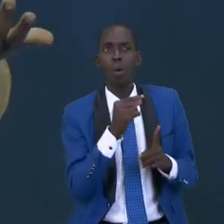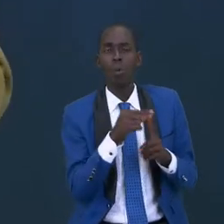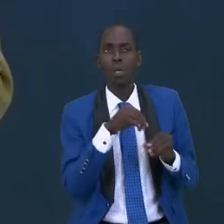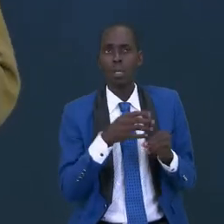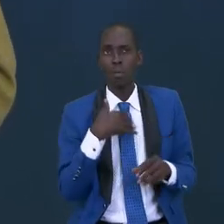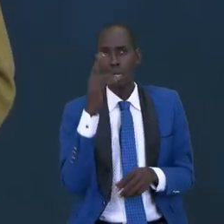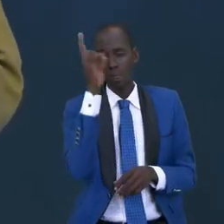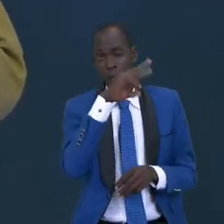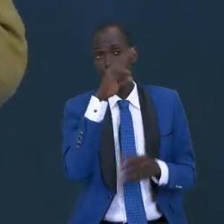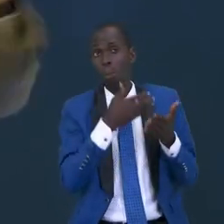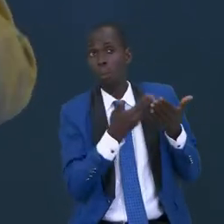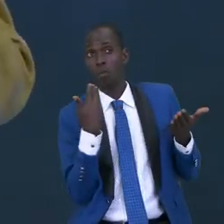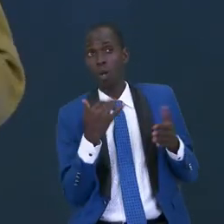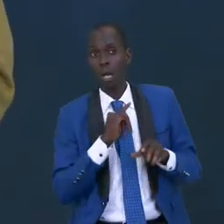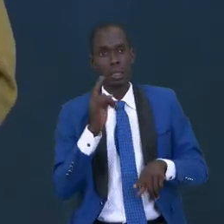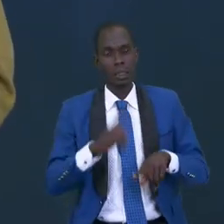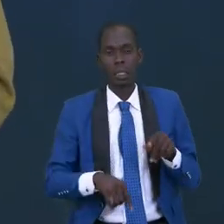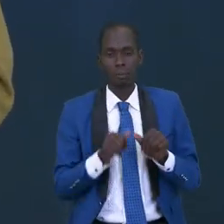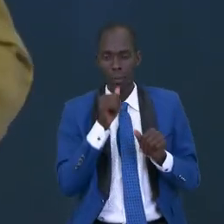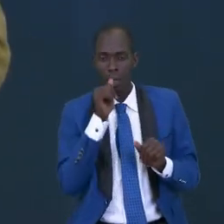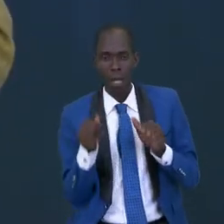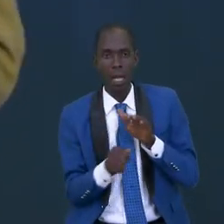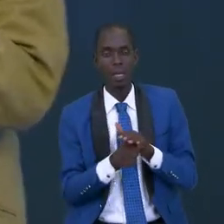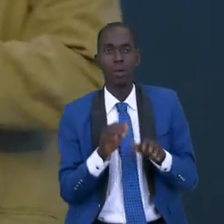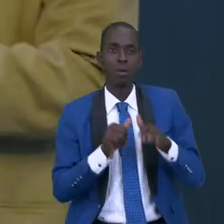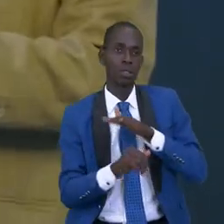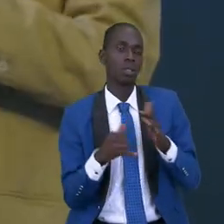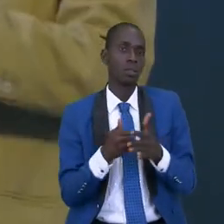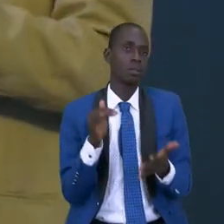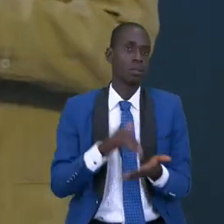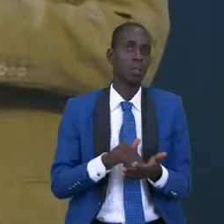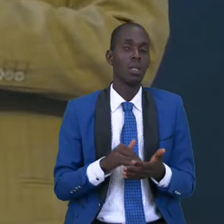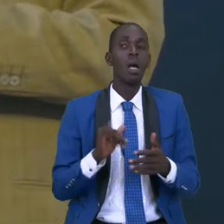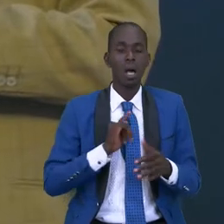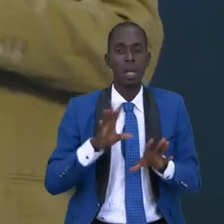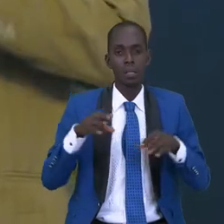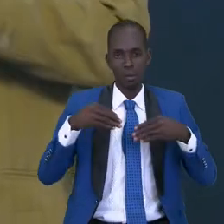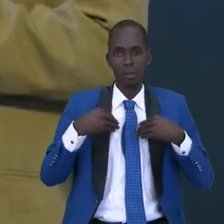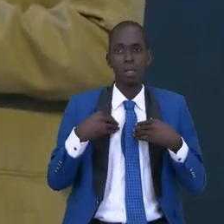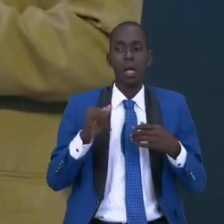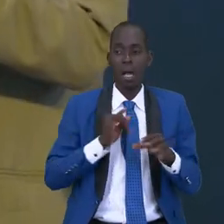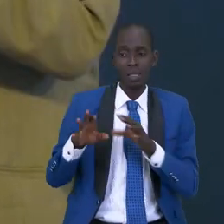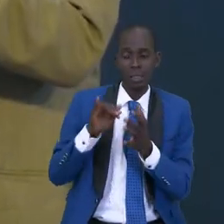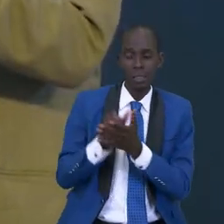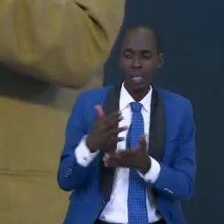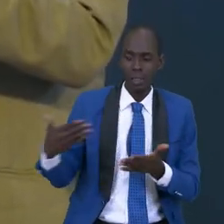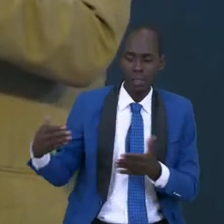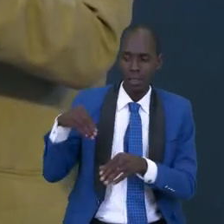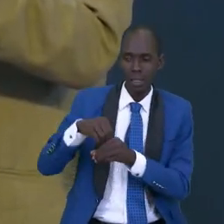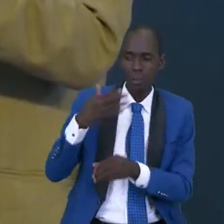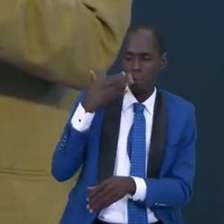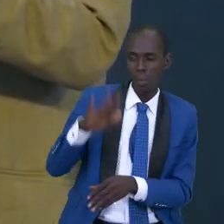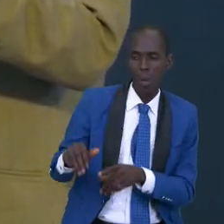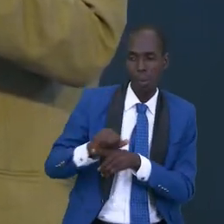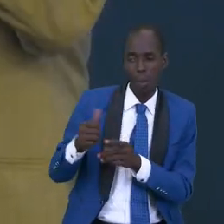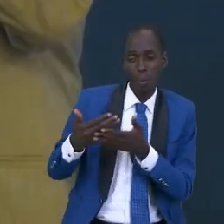claim ignorance again. I turn around. I did that evil in ignorance before, I